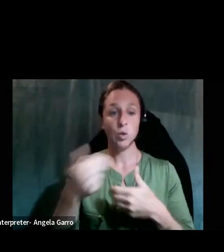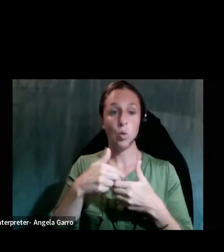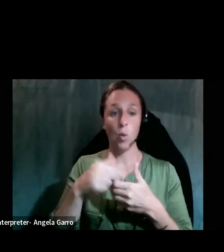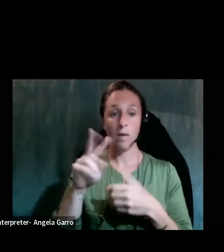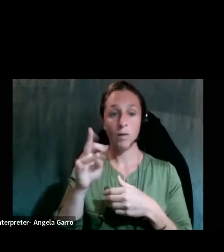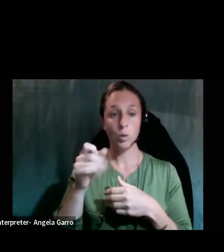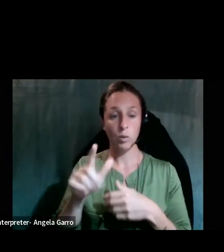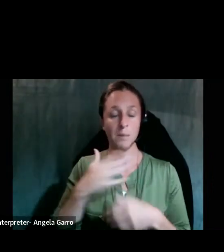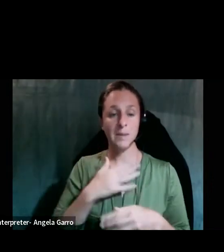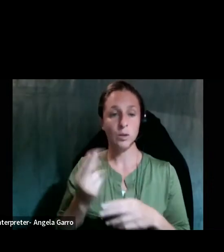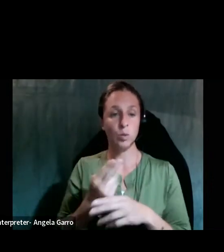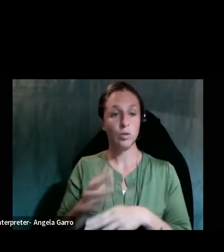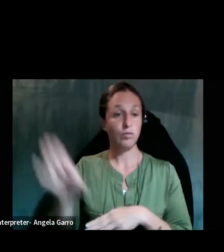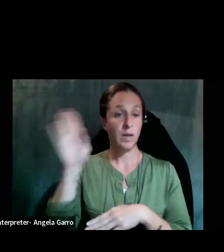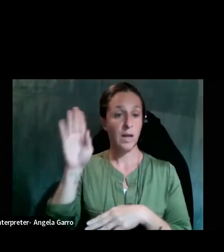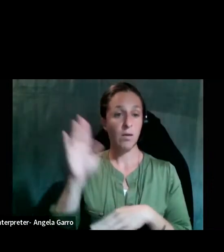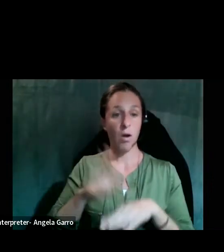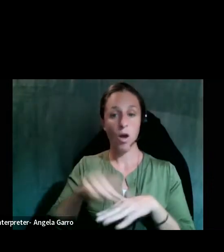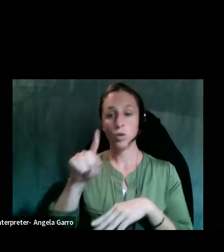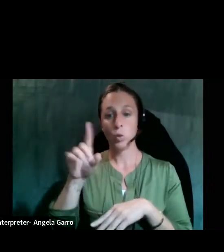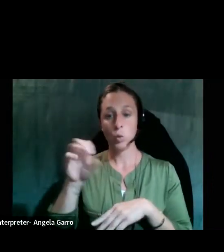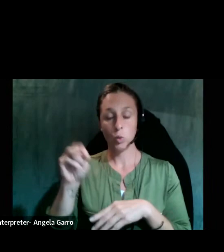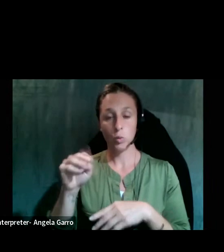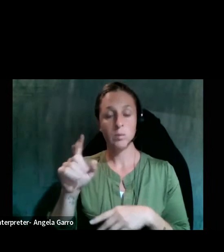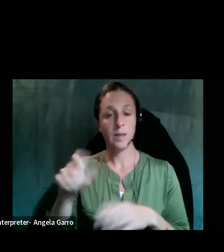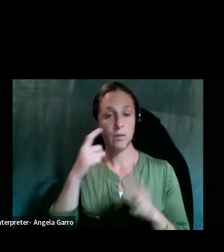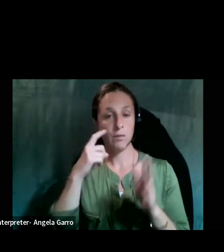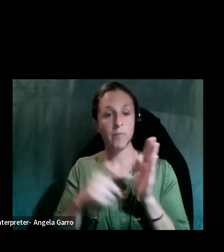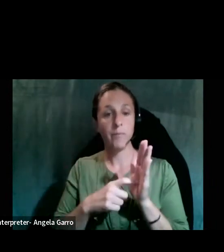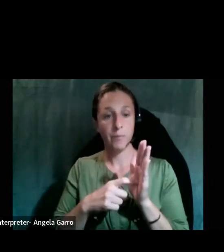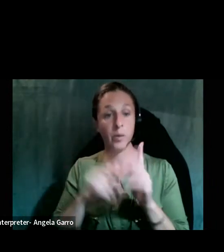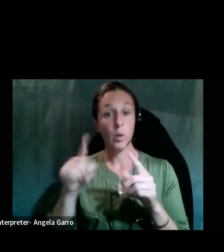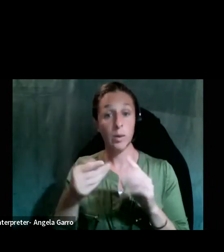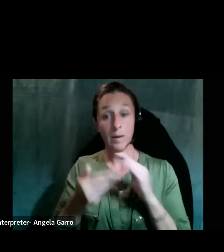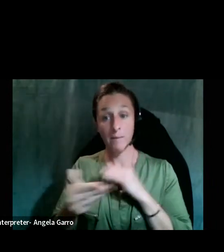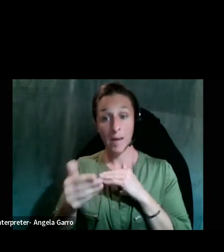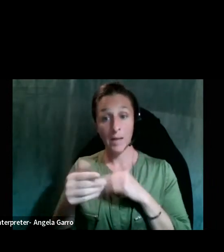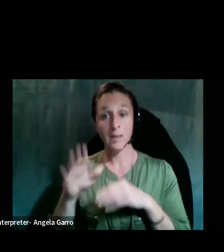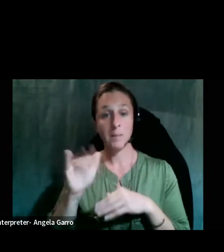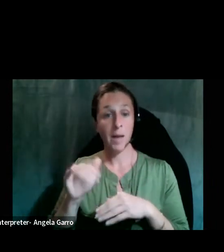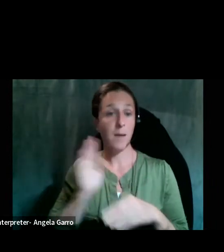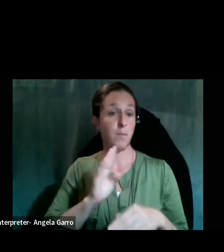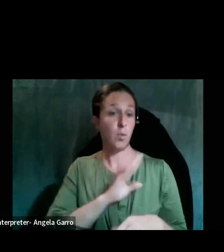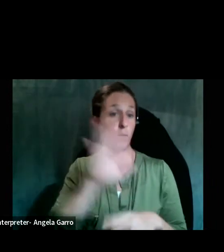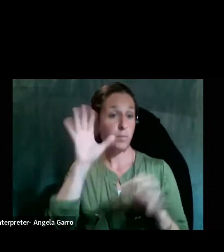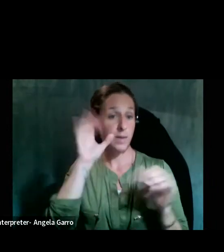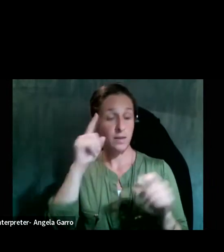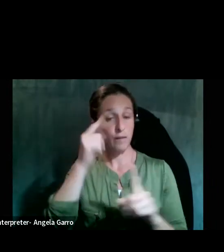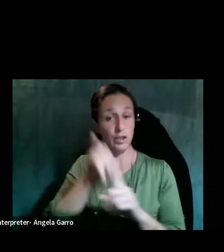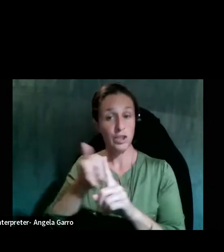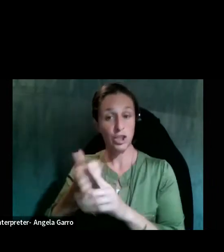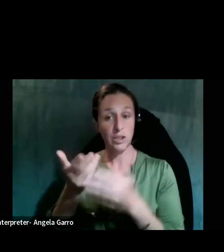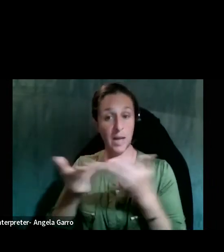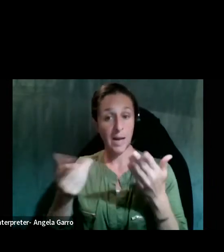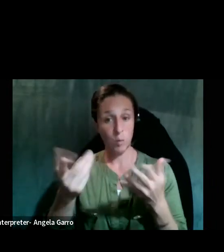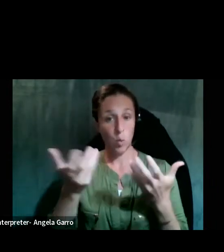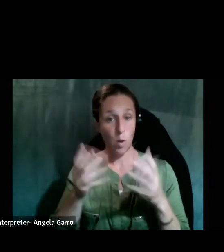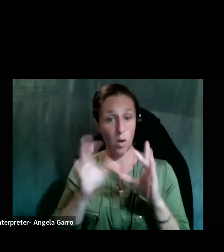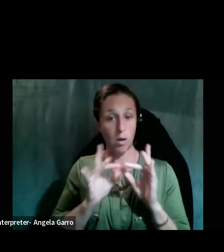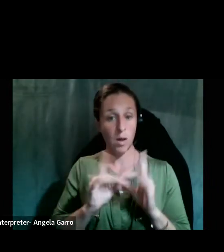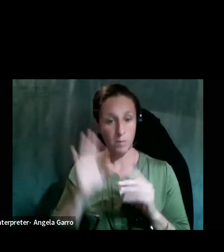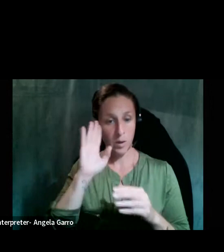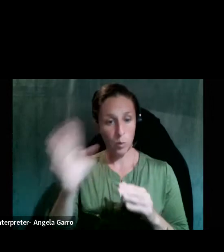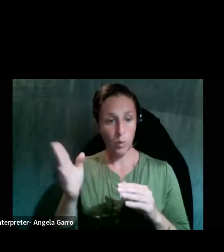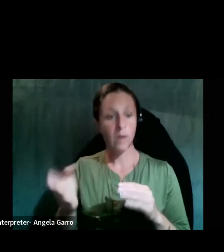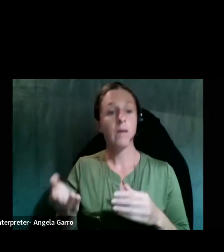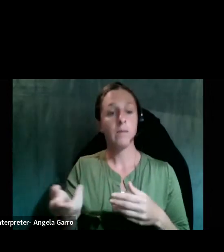raised hand feature on Zoom to be recognized. When invited to do so by the board president for each item on which you wish to comment, you will be admitted to